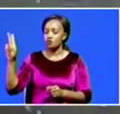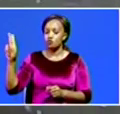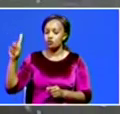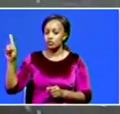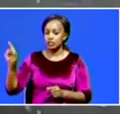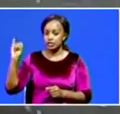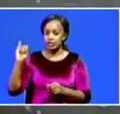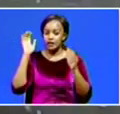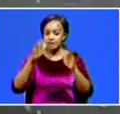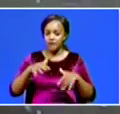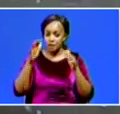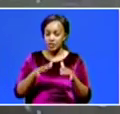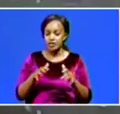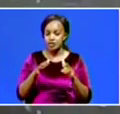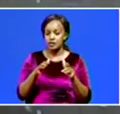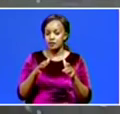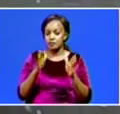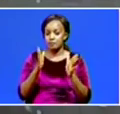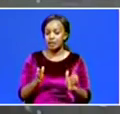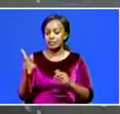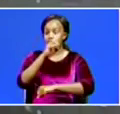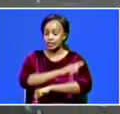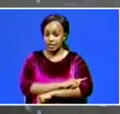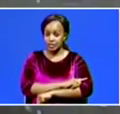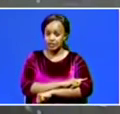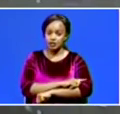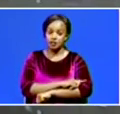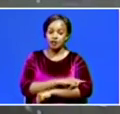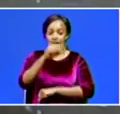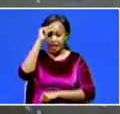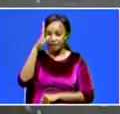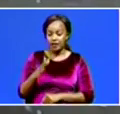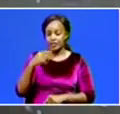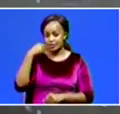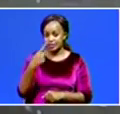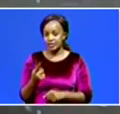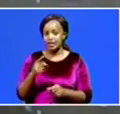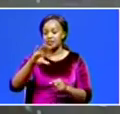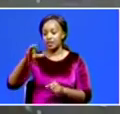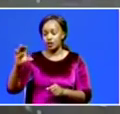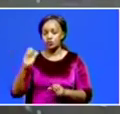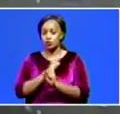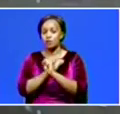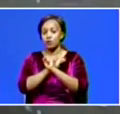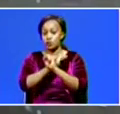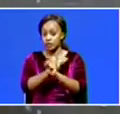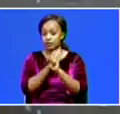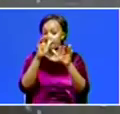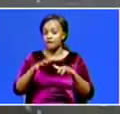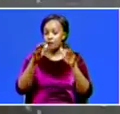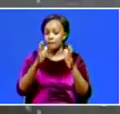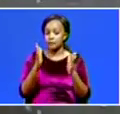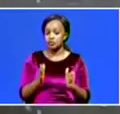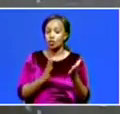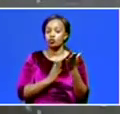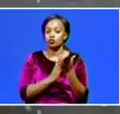County, Mwangi wa Iria said the county will introduce supporting legislation to protect farmers against price